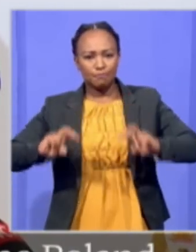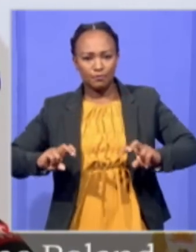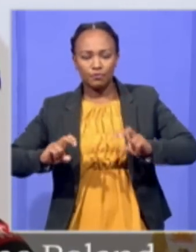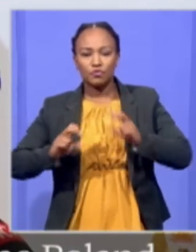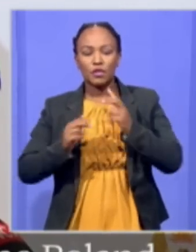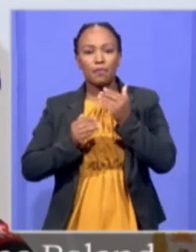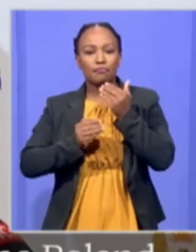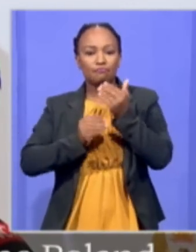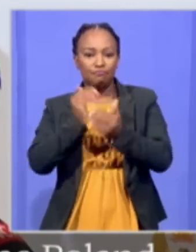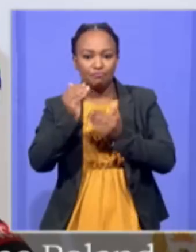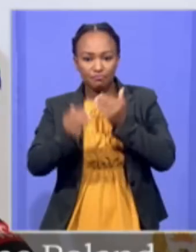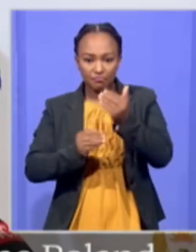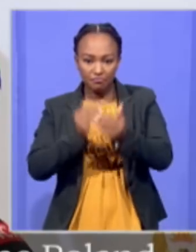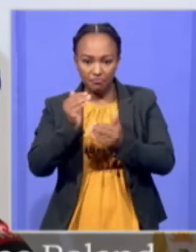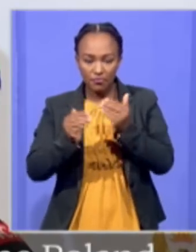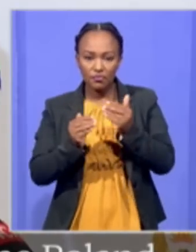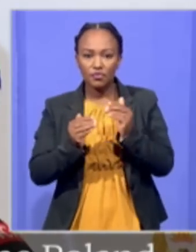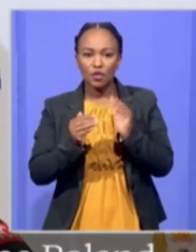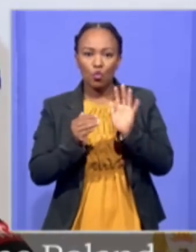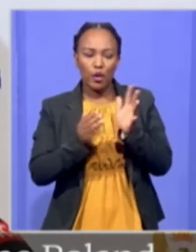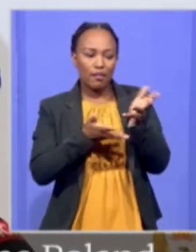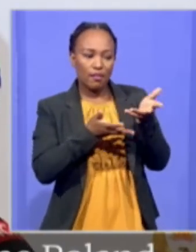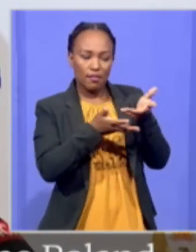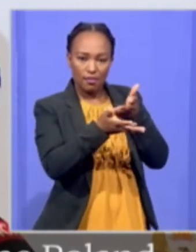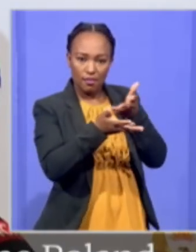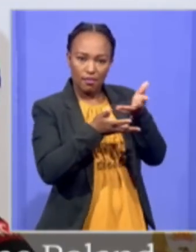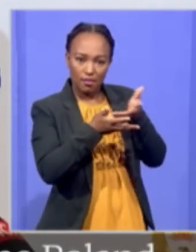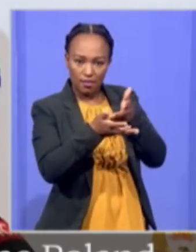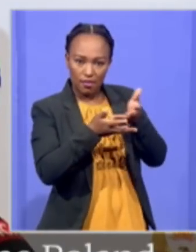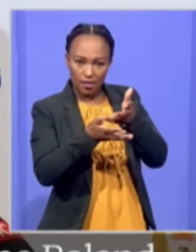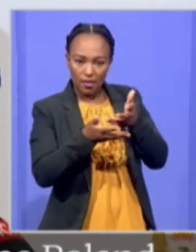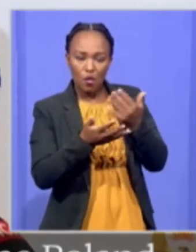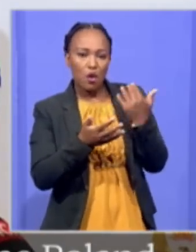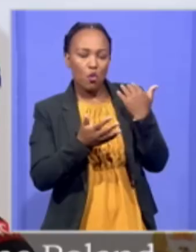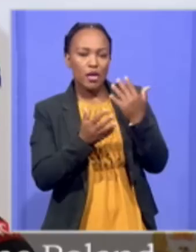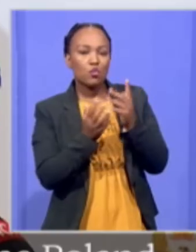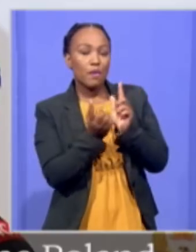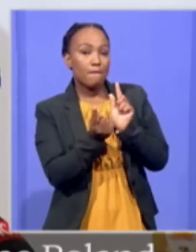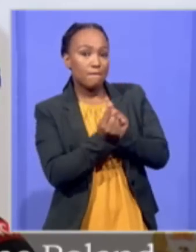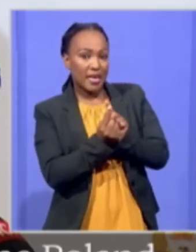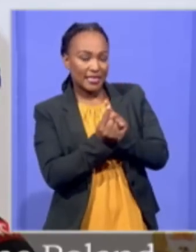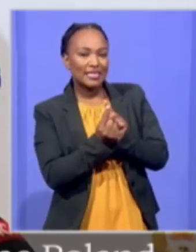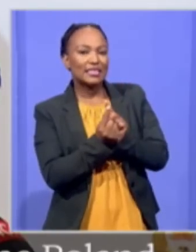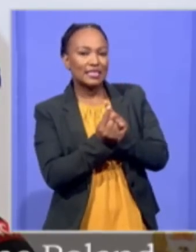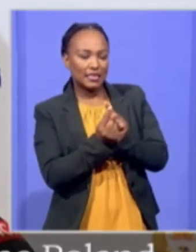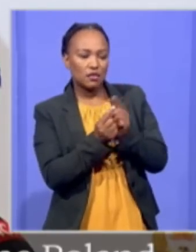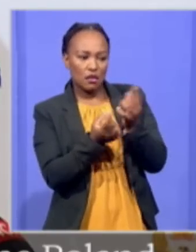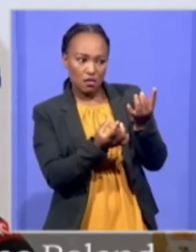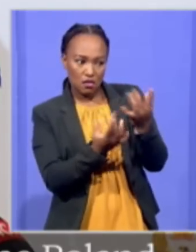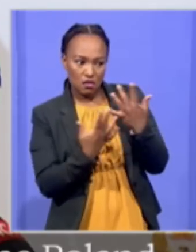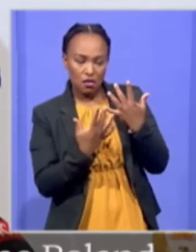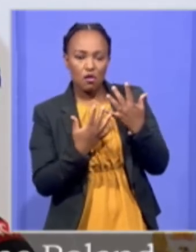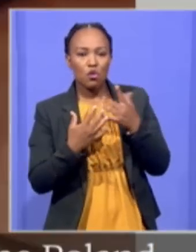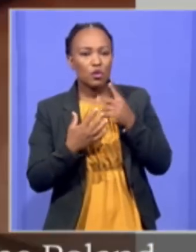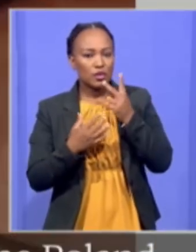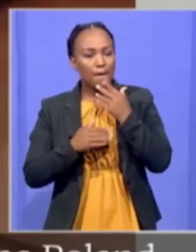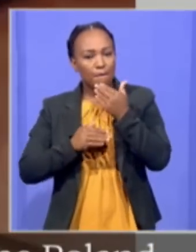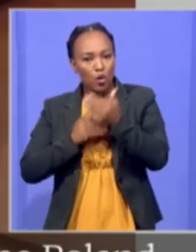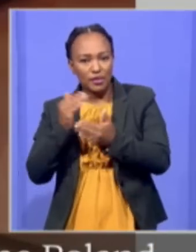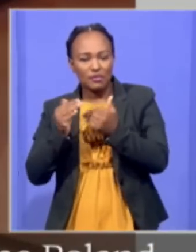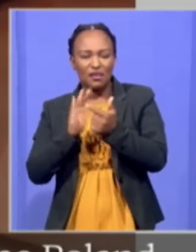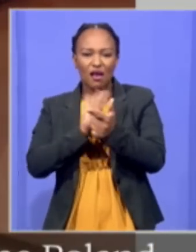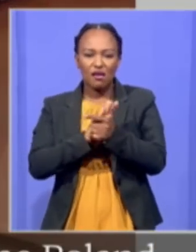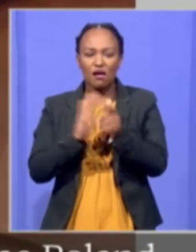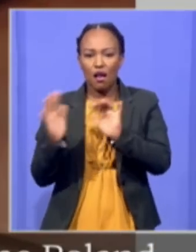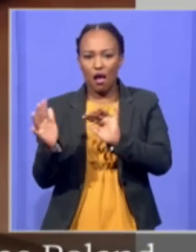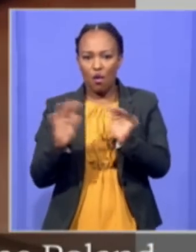that we will definitely engage with them, because this was made when we met with them. So we'll take the process, look at the legal framework. Ge Walus